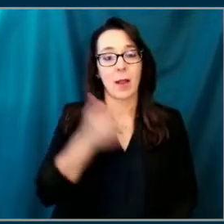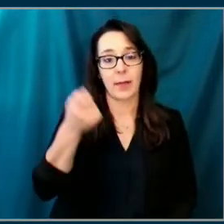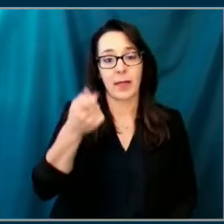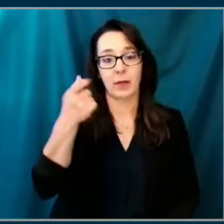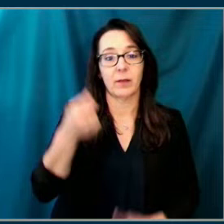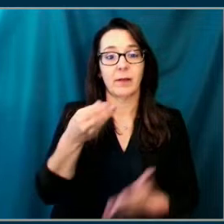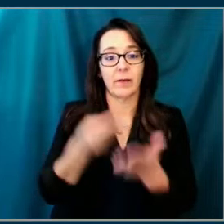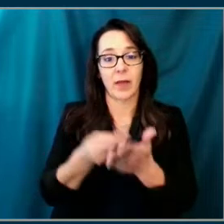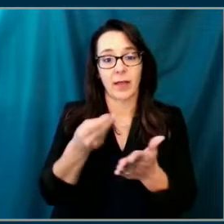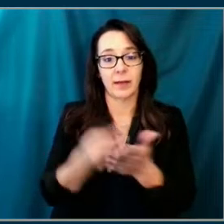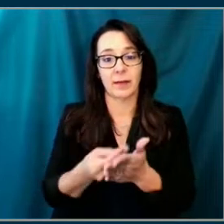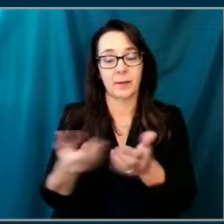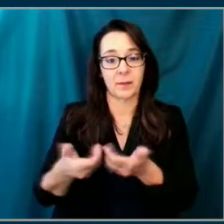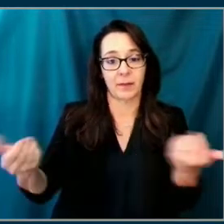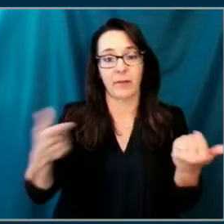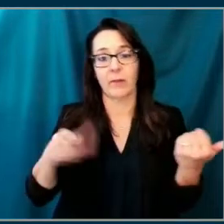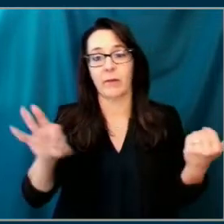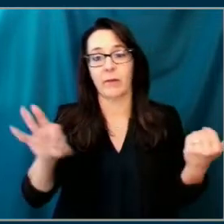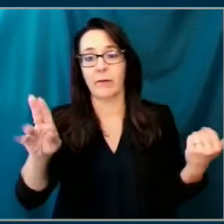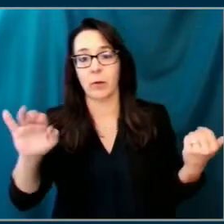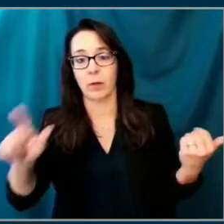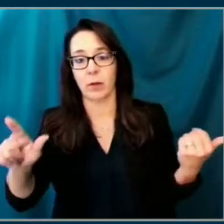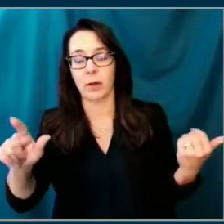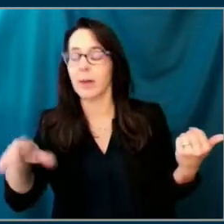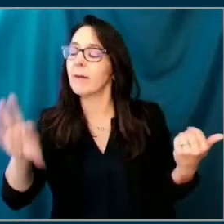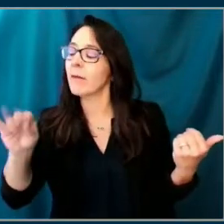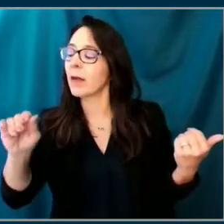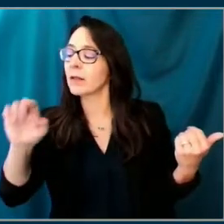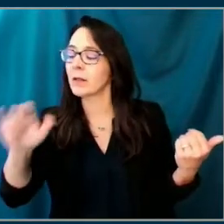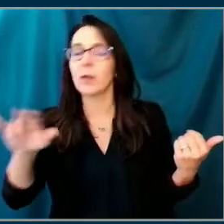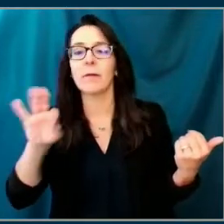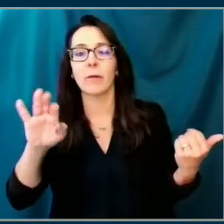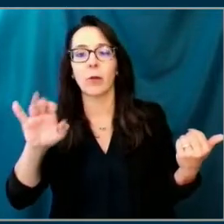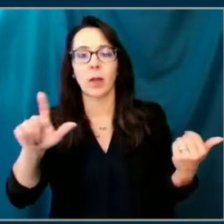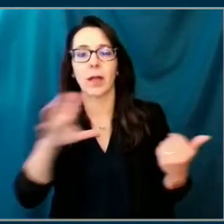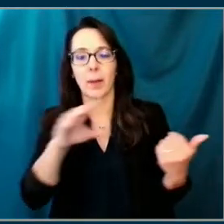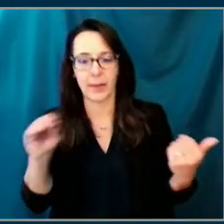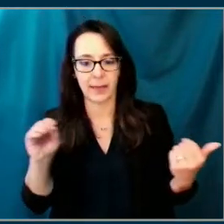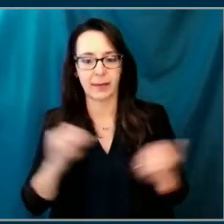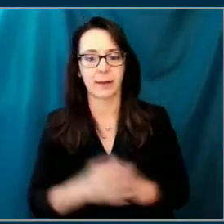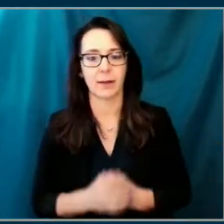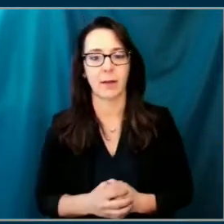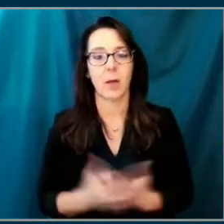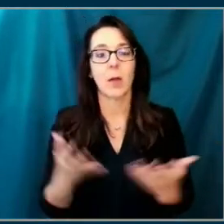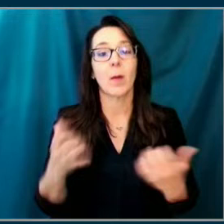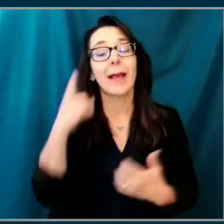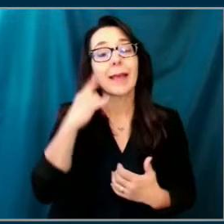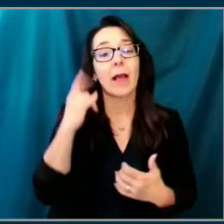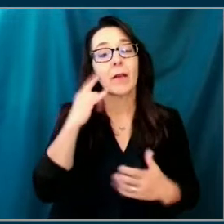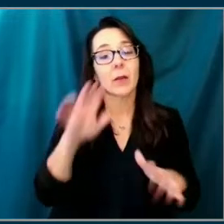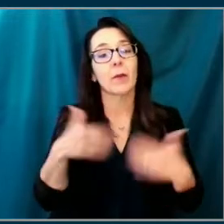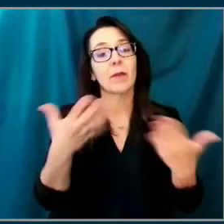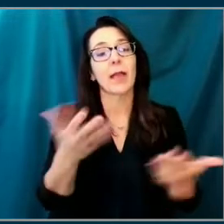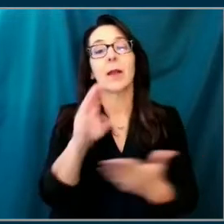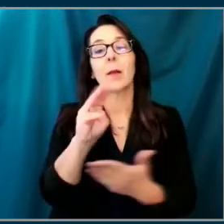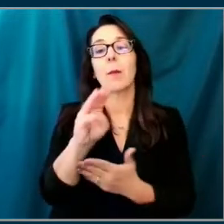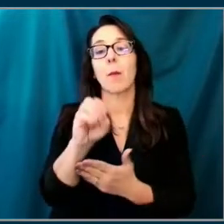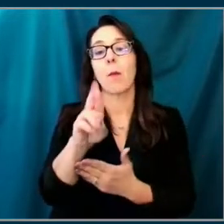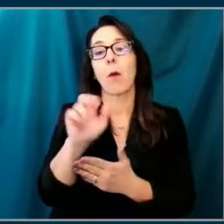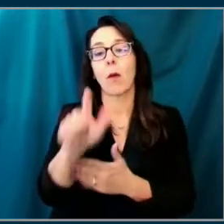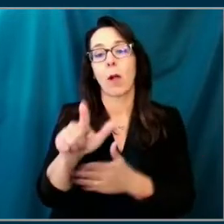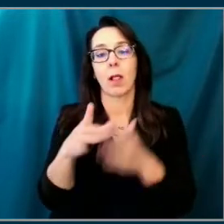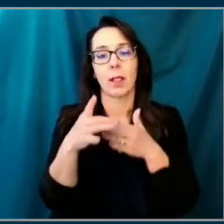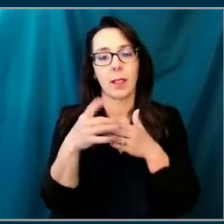fuel companies. What the world needs is for California to provide moral leadership. We